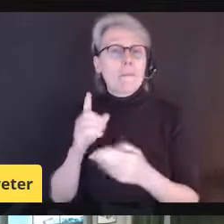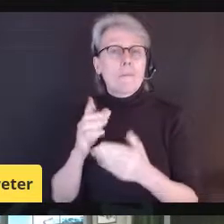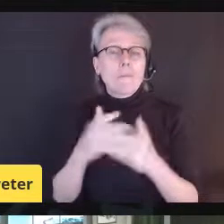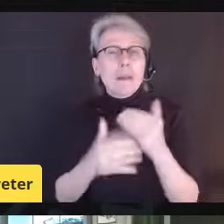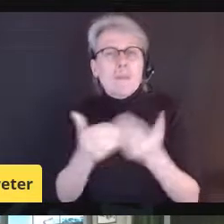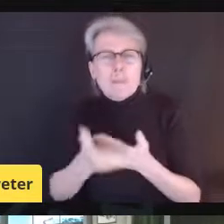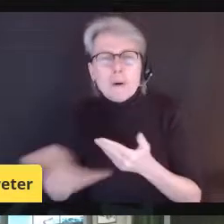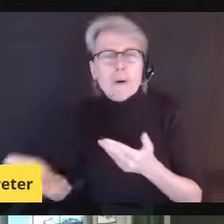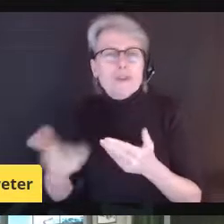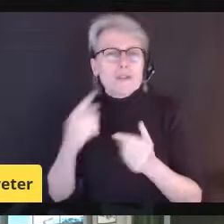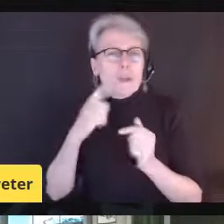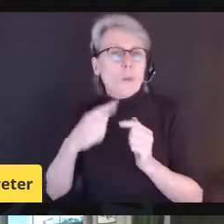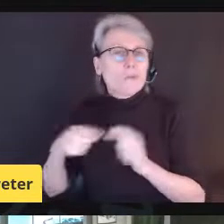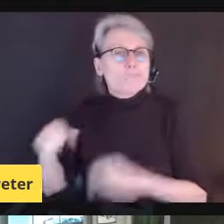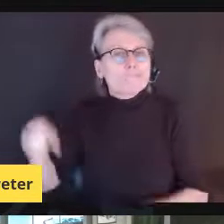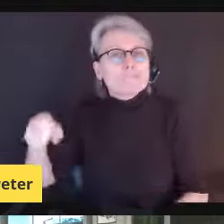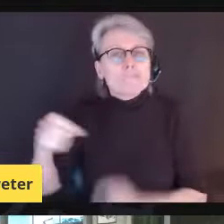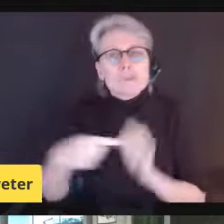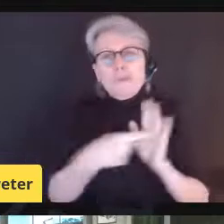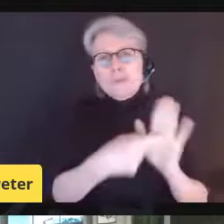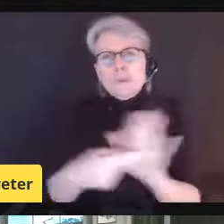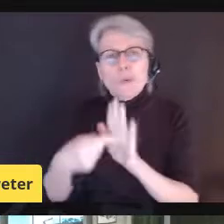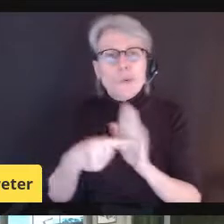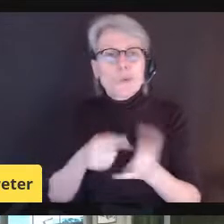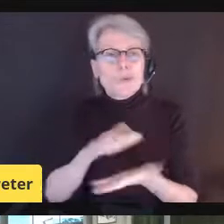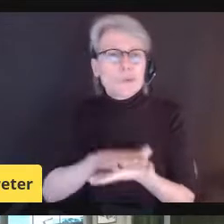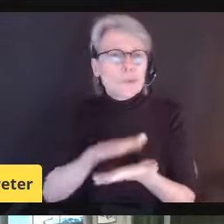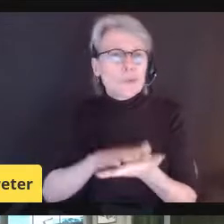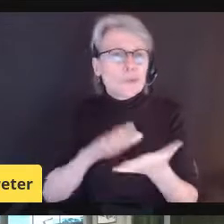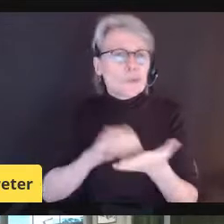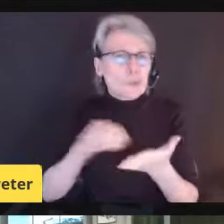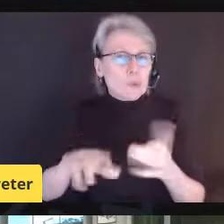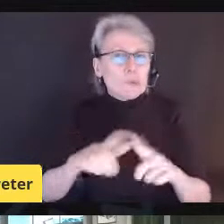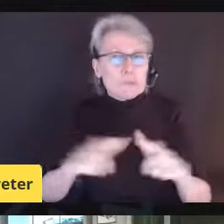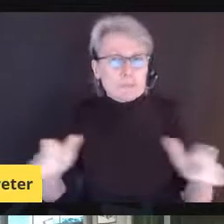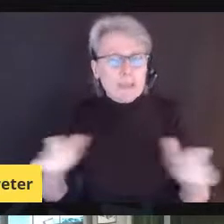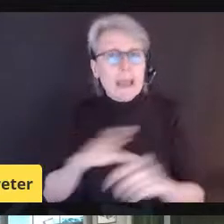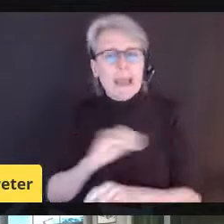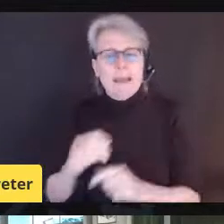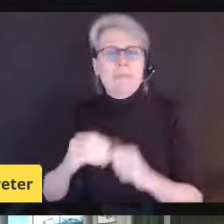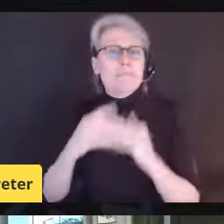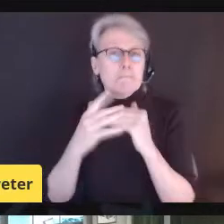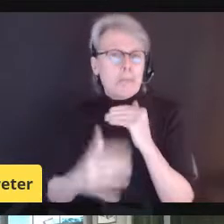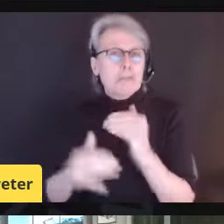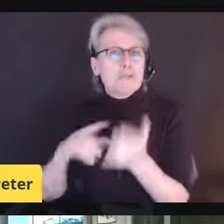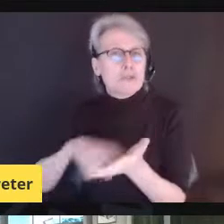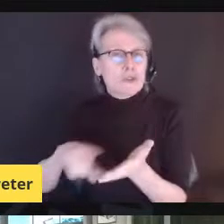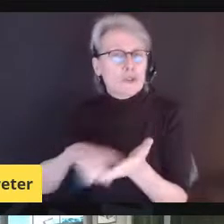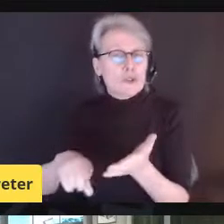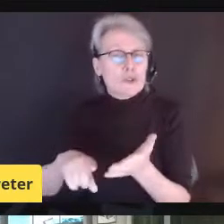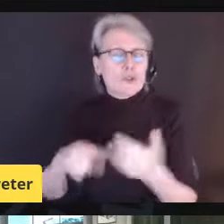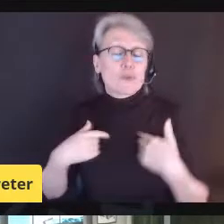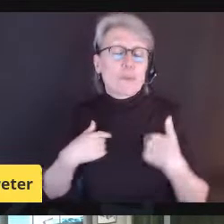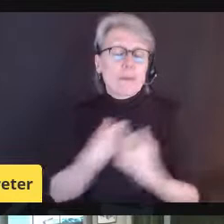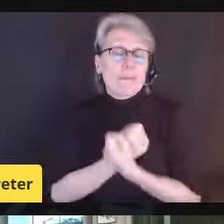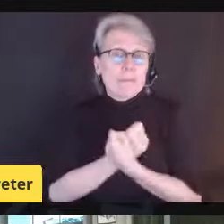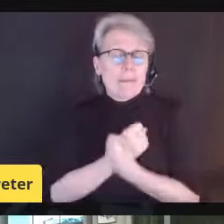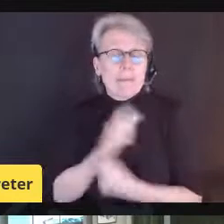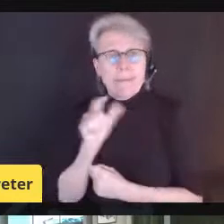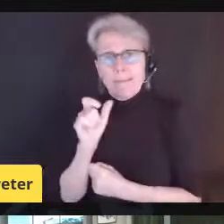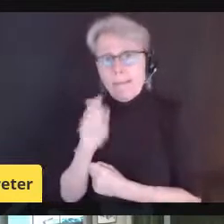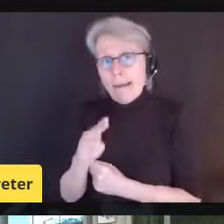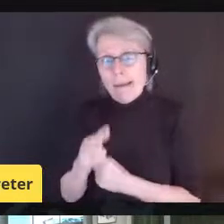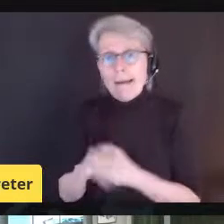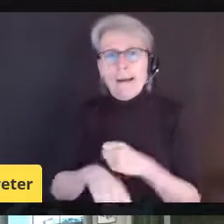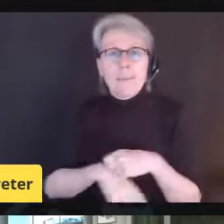show kids in schools, and I also did blood research. And I'm the quintessential lab rat, so I really enjoy